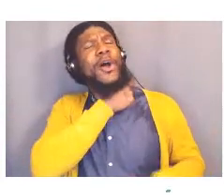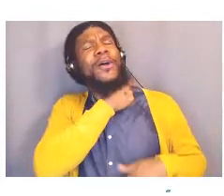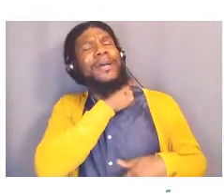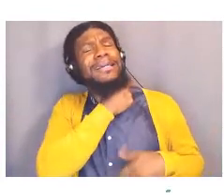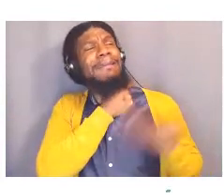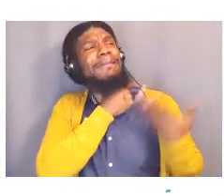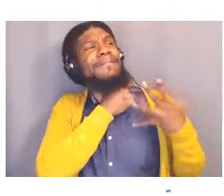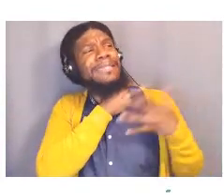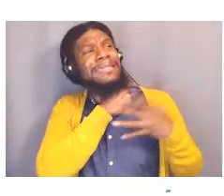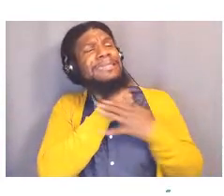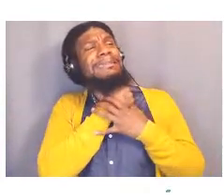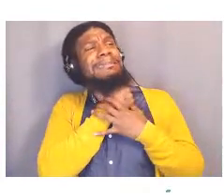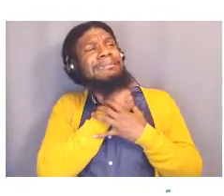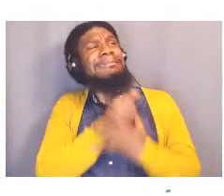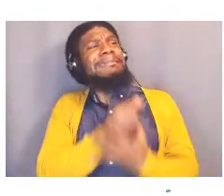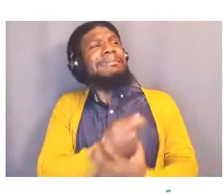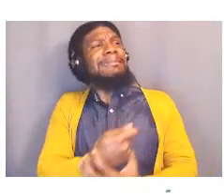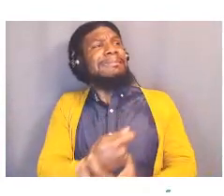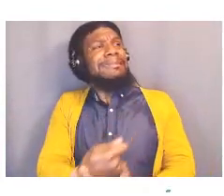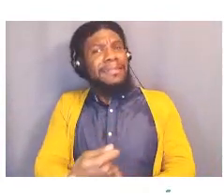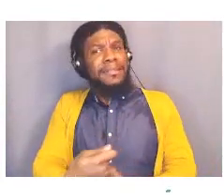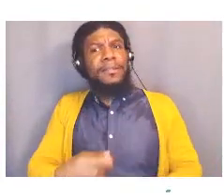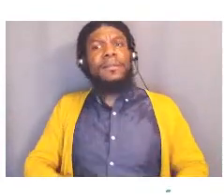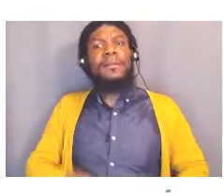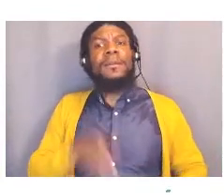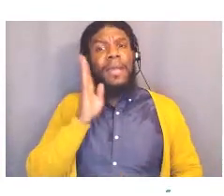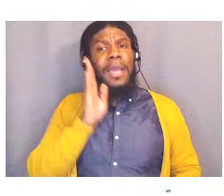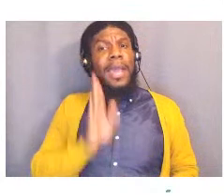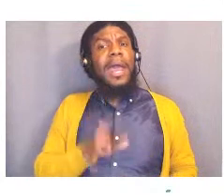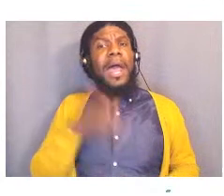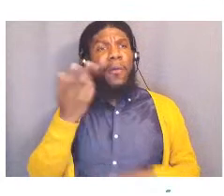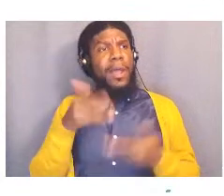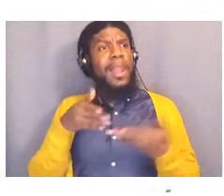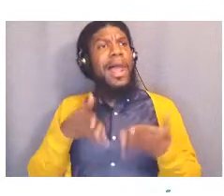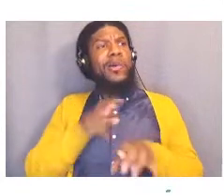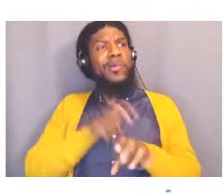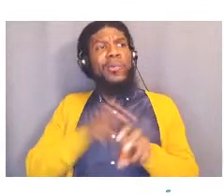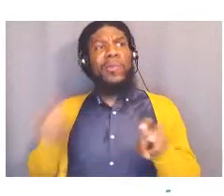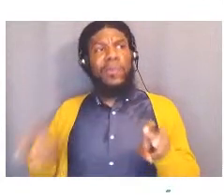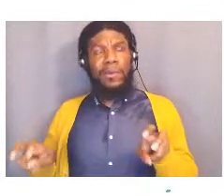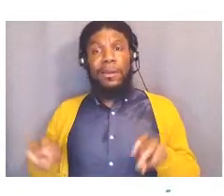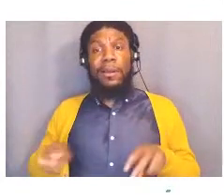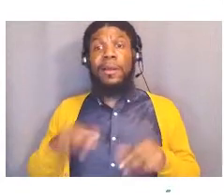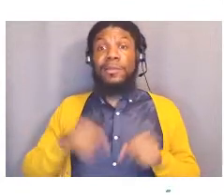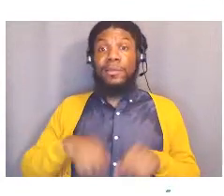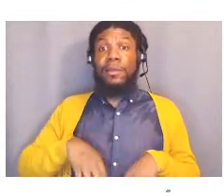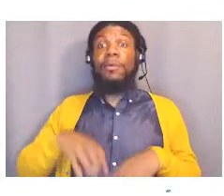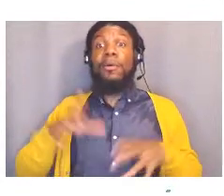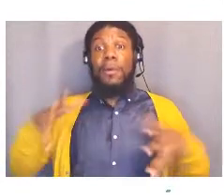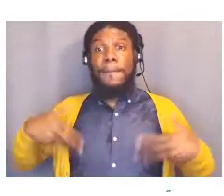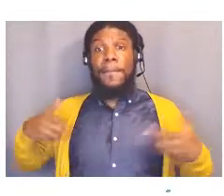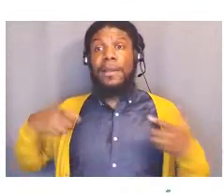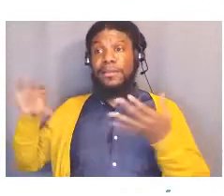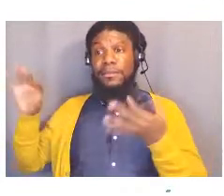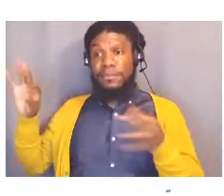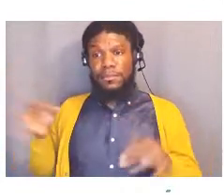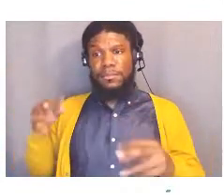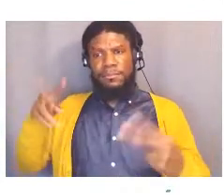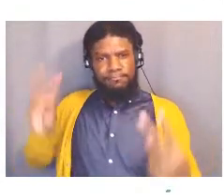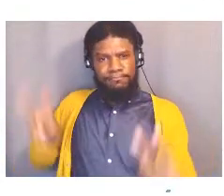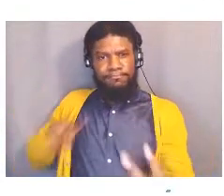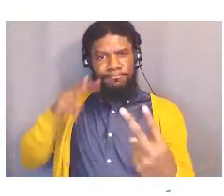and I'll set you free. Well, that monkey looked that buzzard dead in the eye and said,